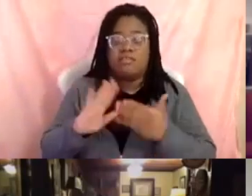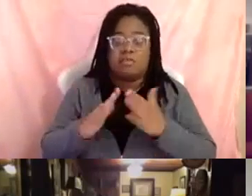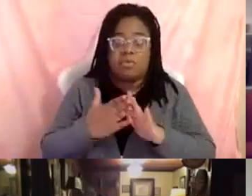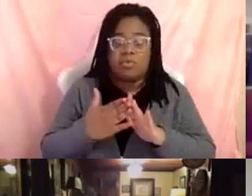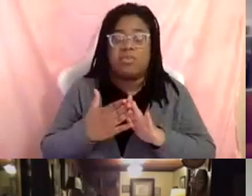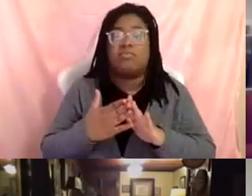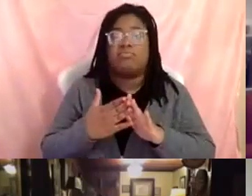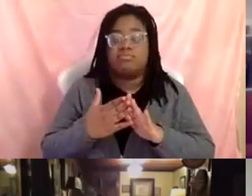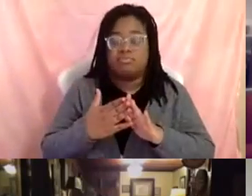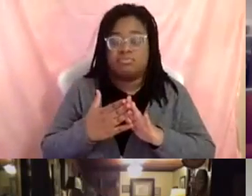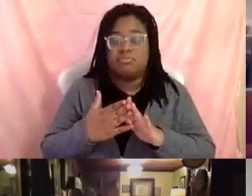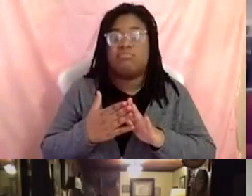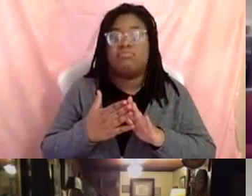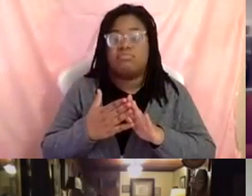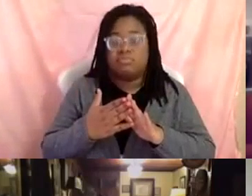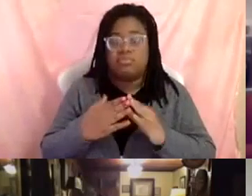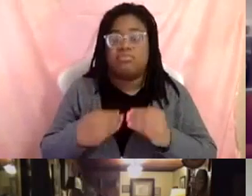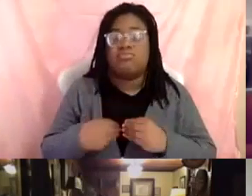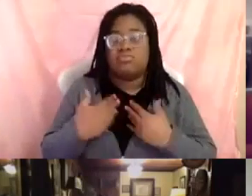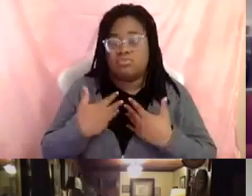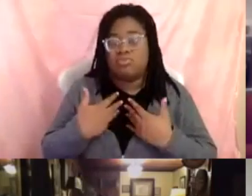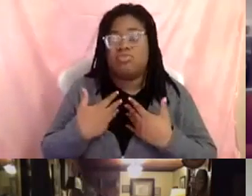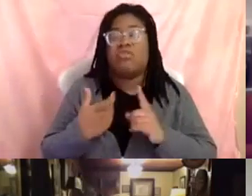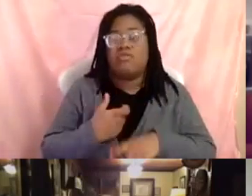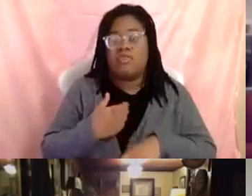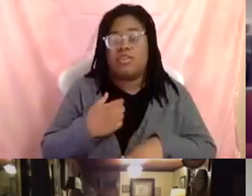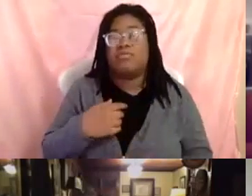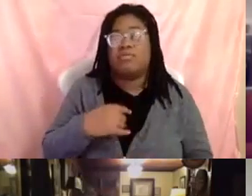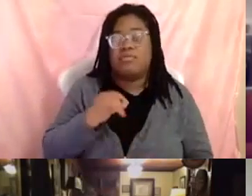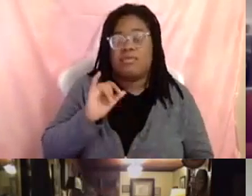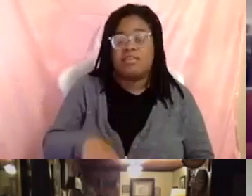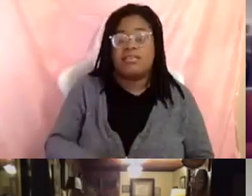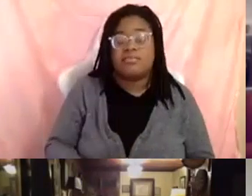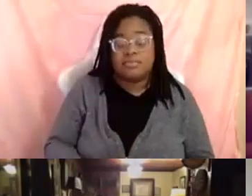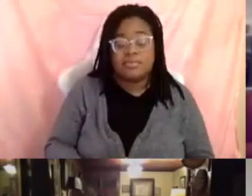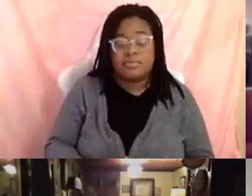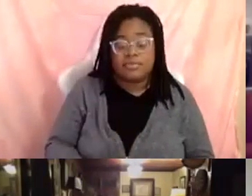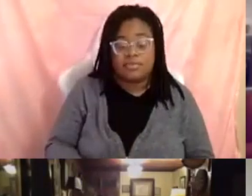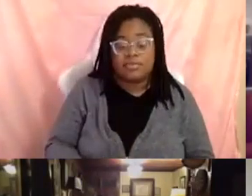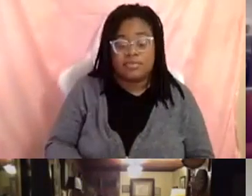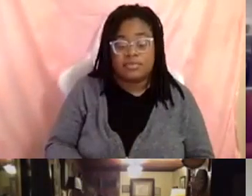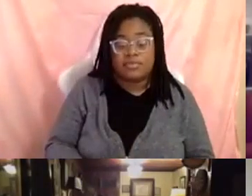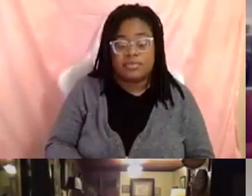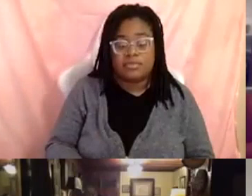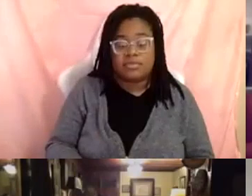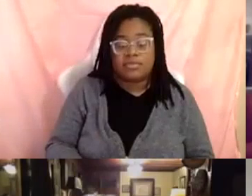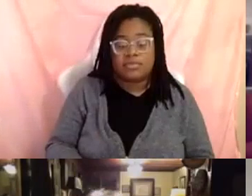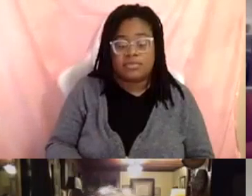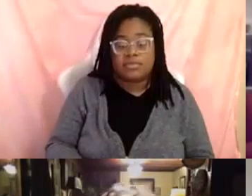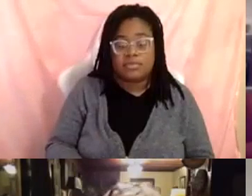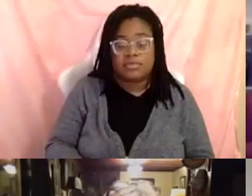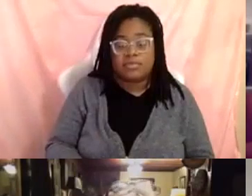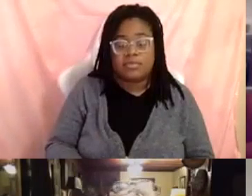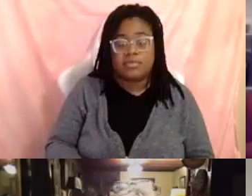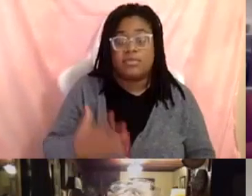inspiration and community, from Susan Swersley. I want to pass the